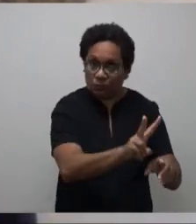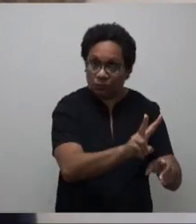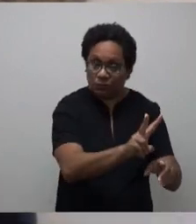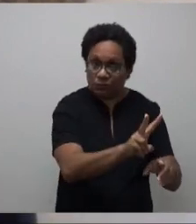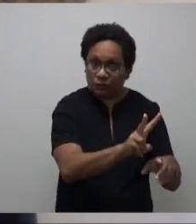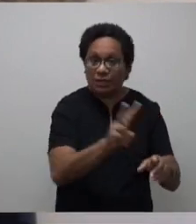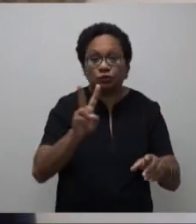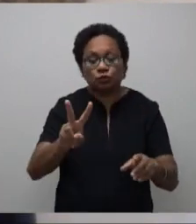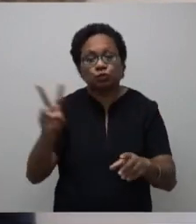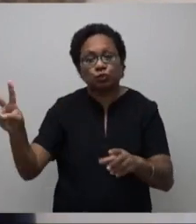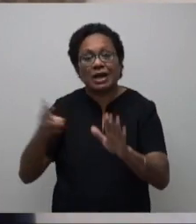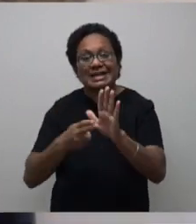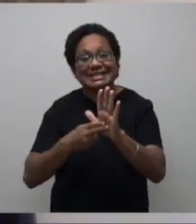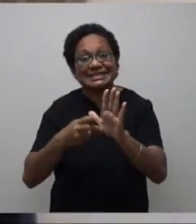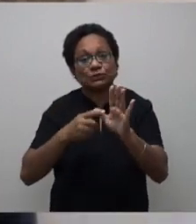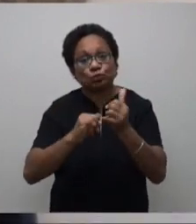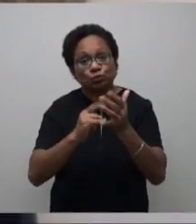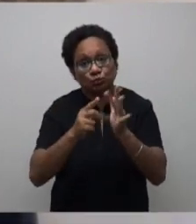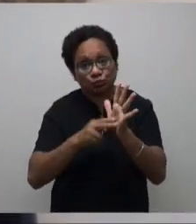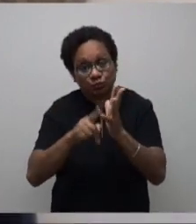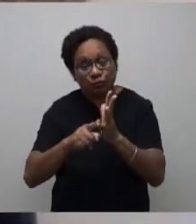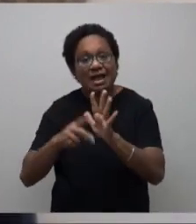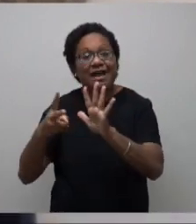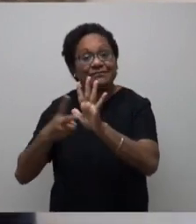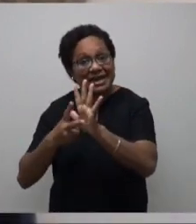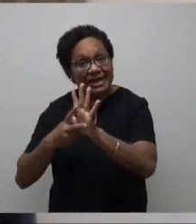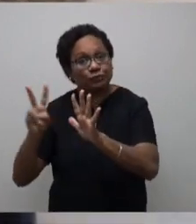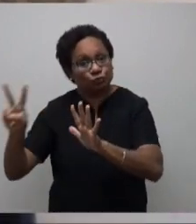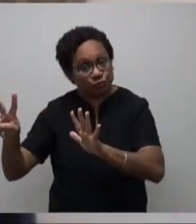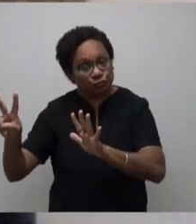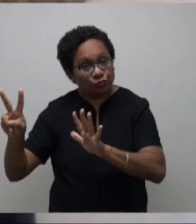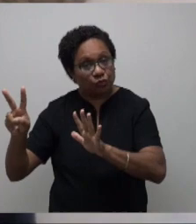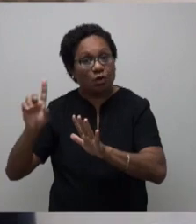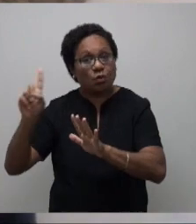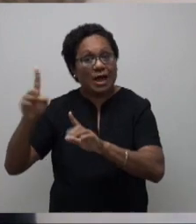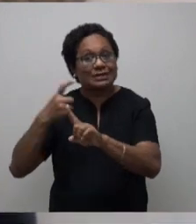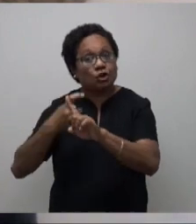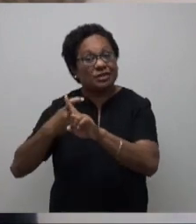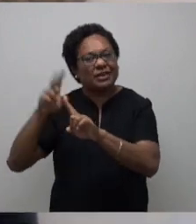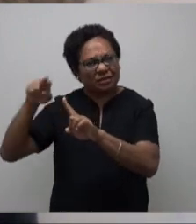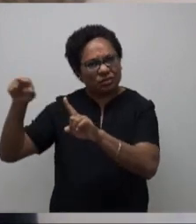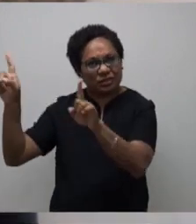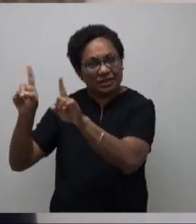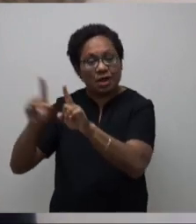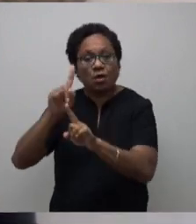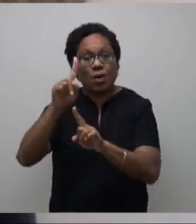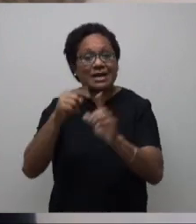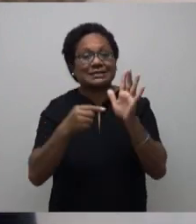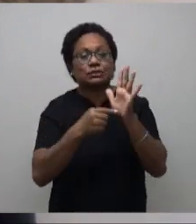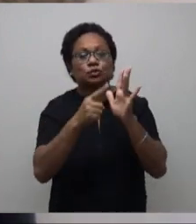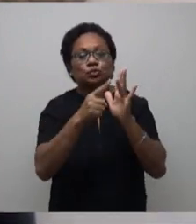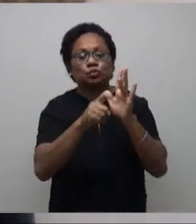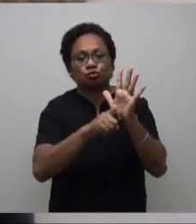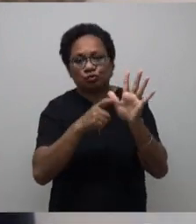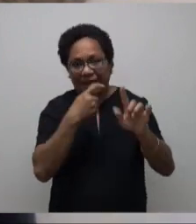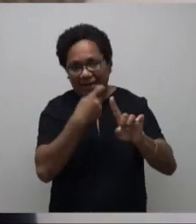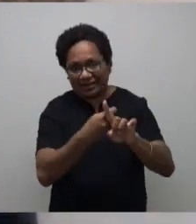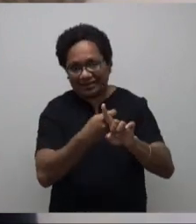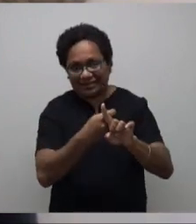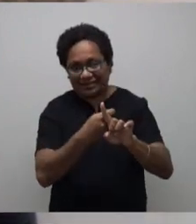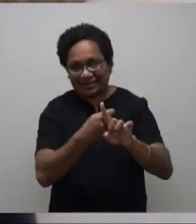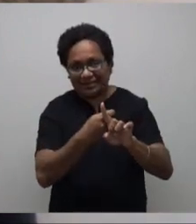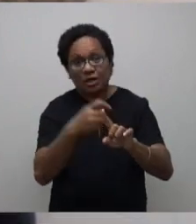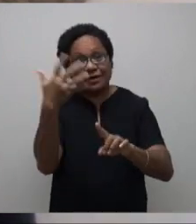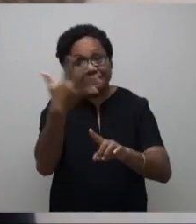in Nasinu, 2 in Valelevu, 2 in Koronivia, and 1 in Toorak. 15 patients have recovered,